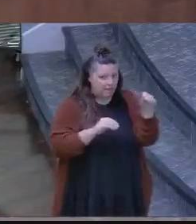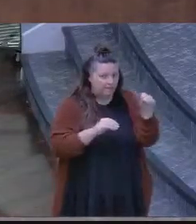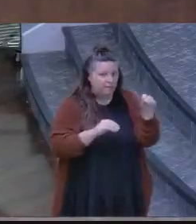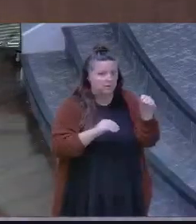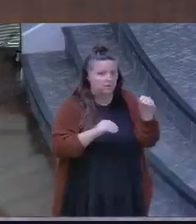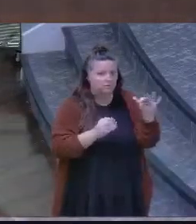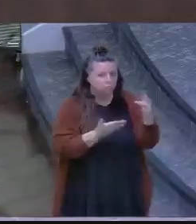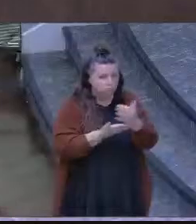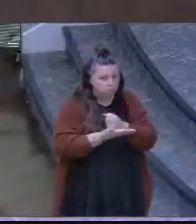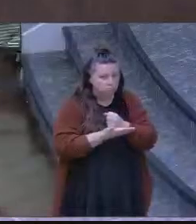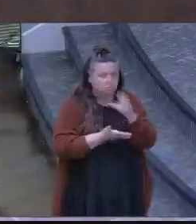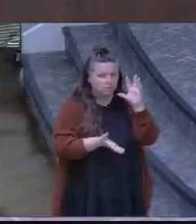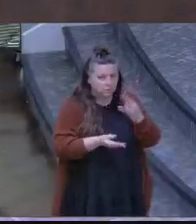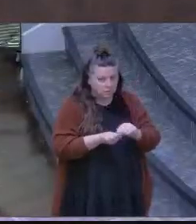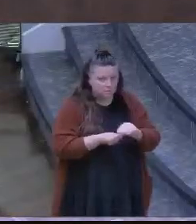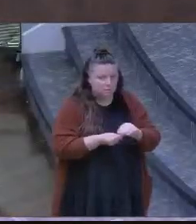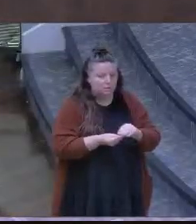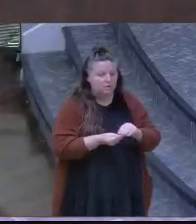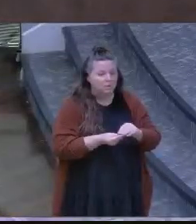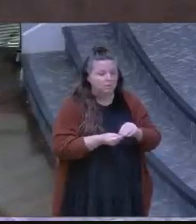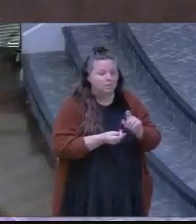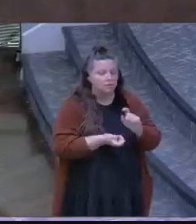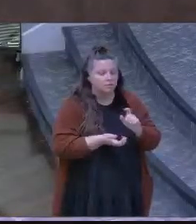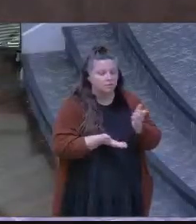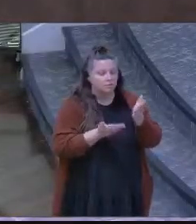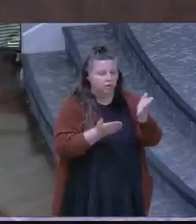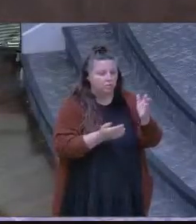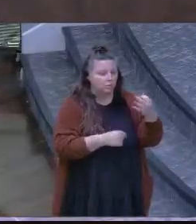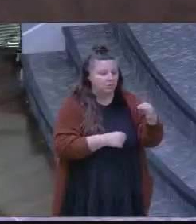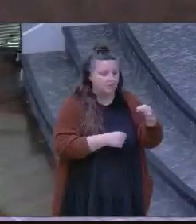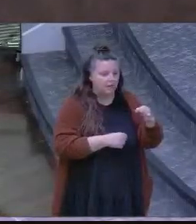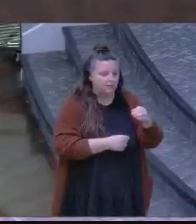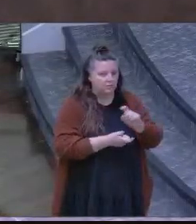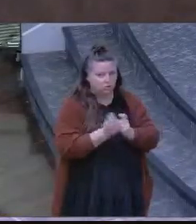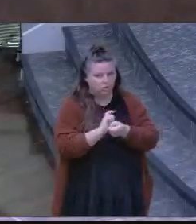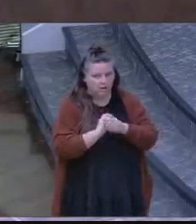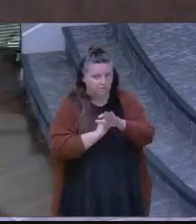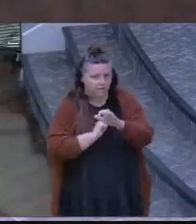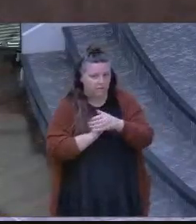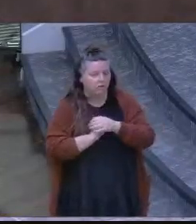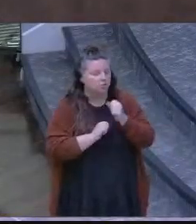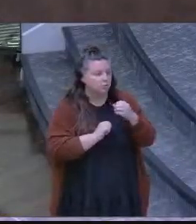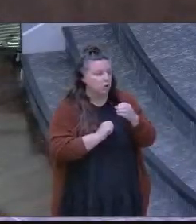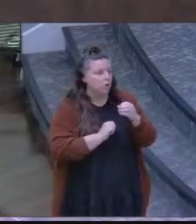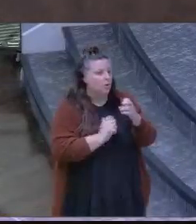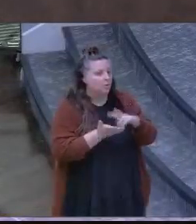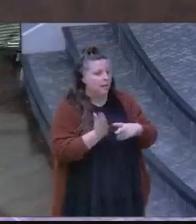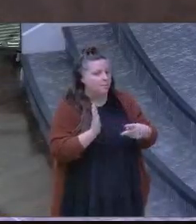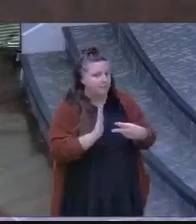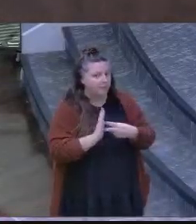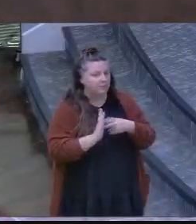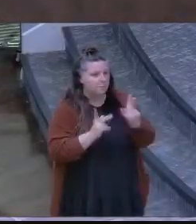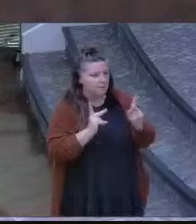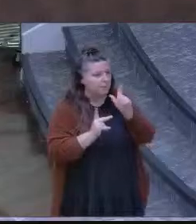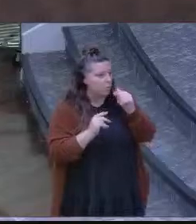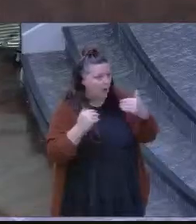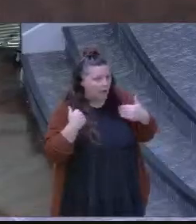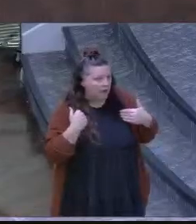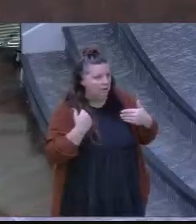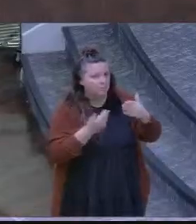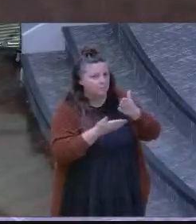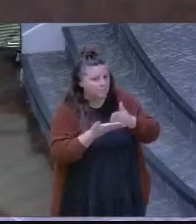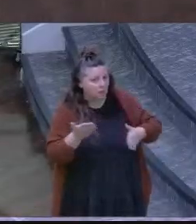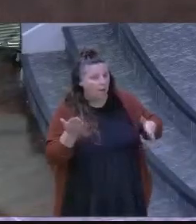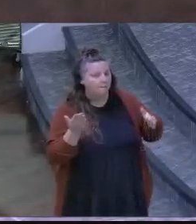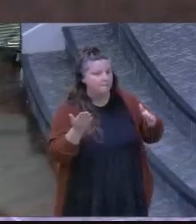change 0 to 19 days to 500. So basically those individuals that had some leave would get something.